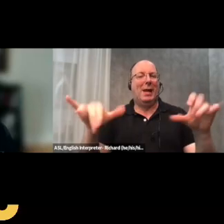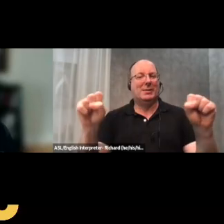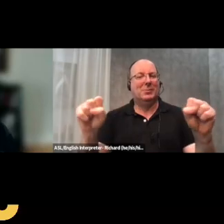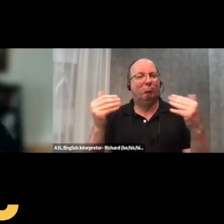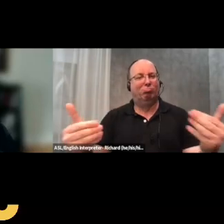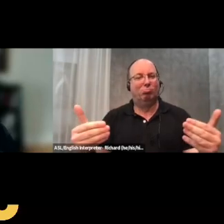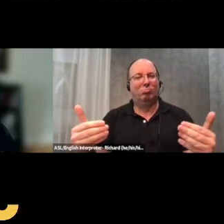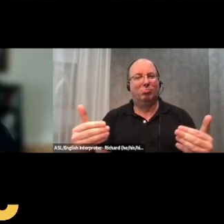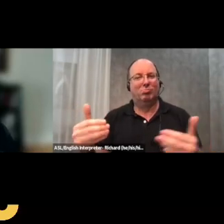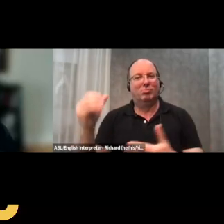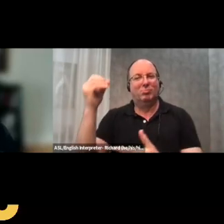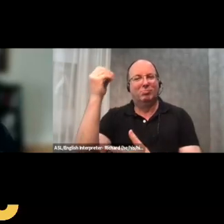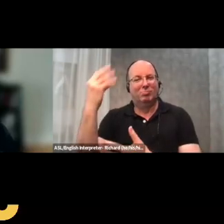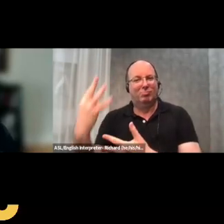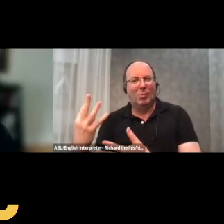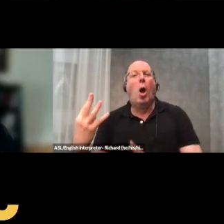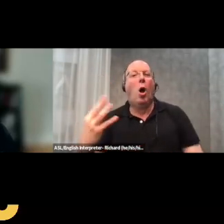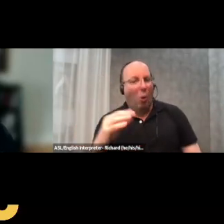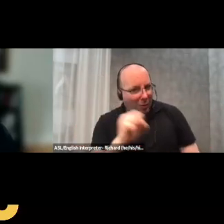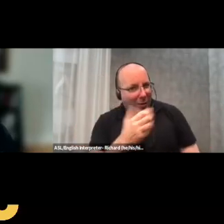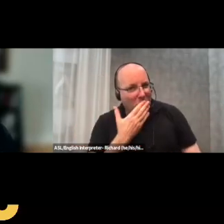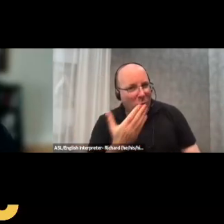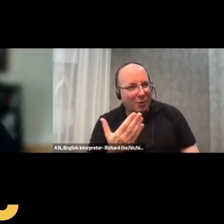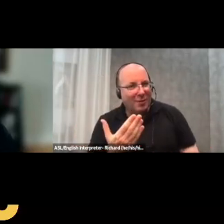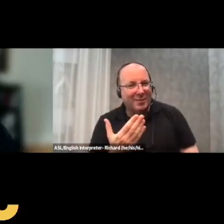good. Yeah, awesome. Thank you.